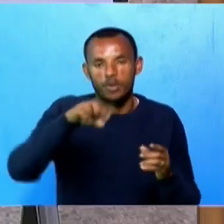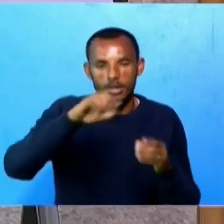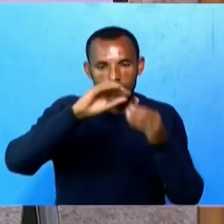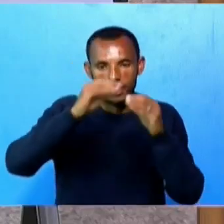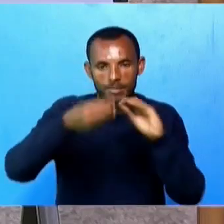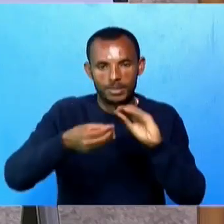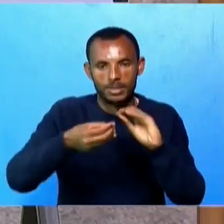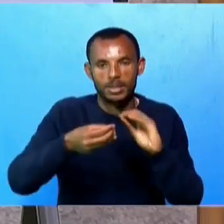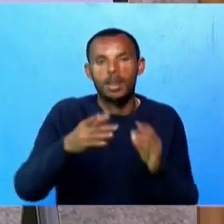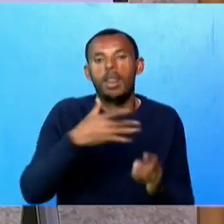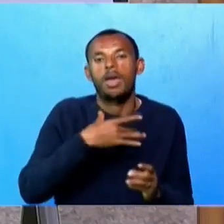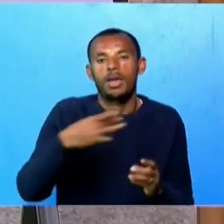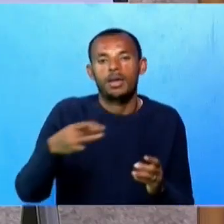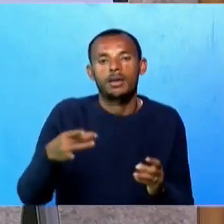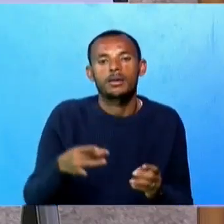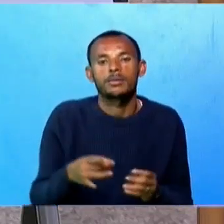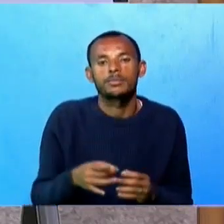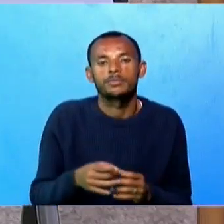number, like